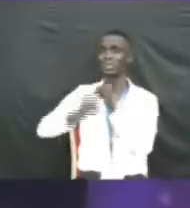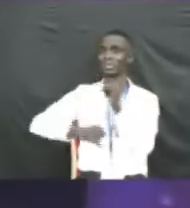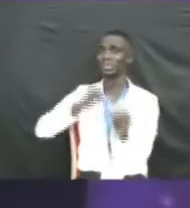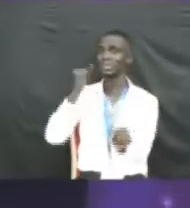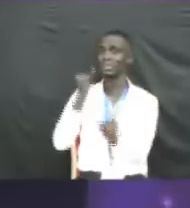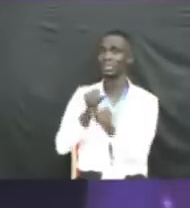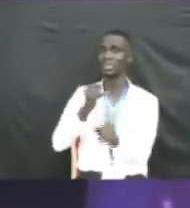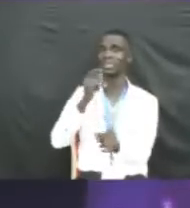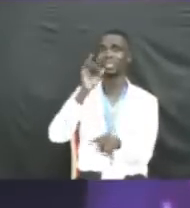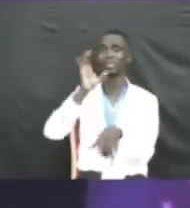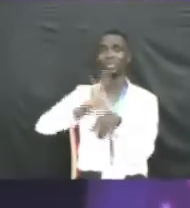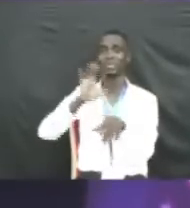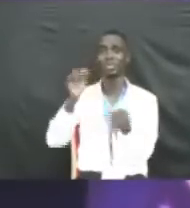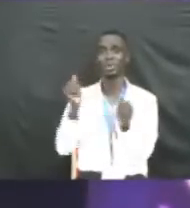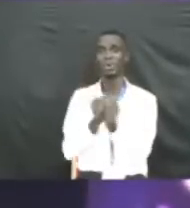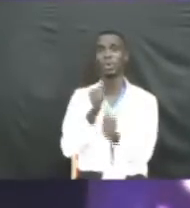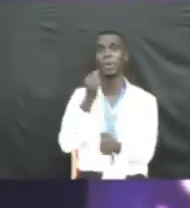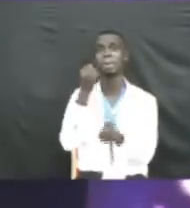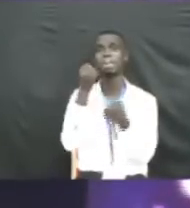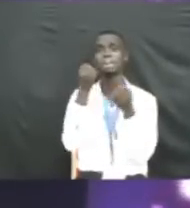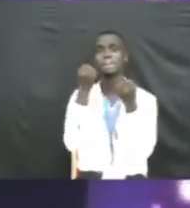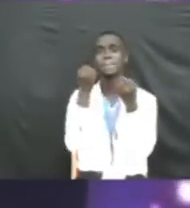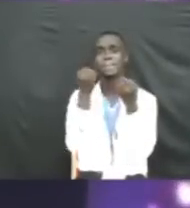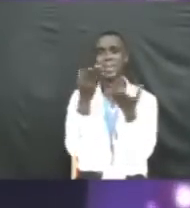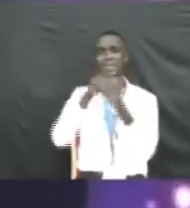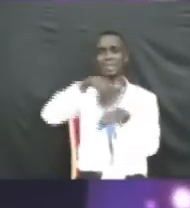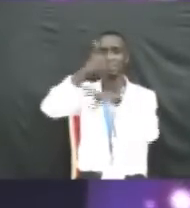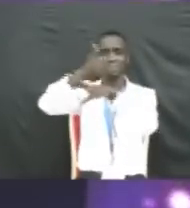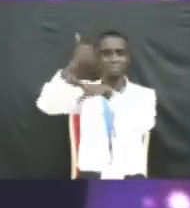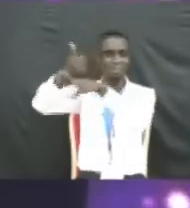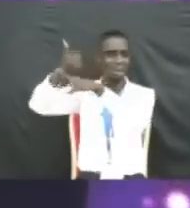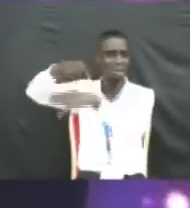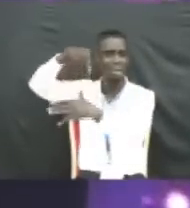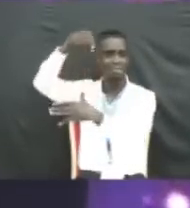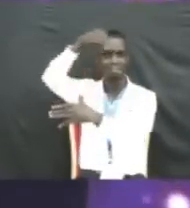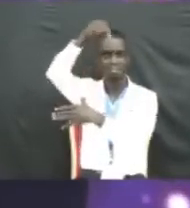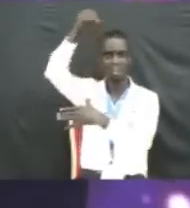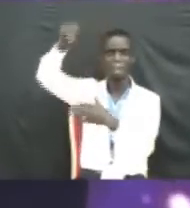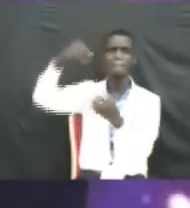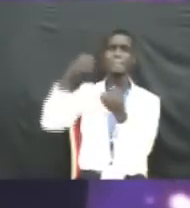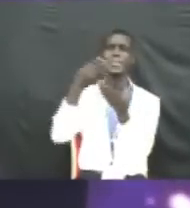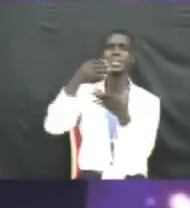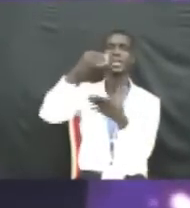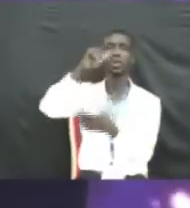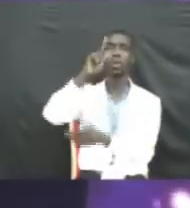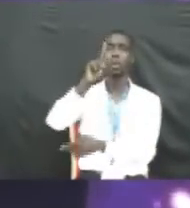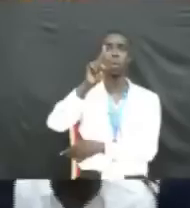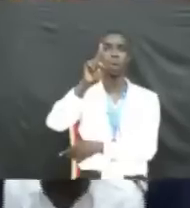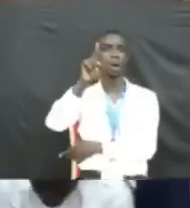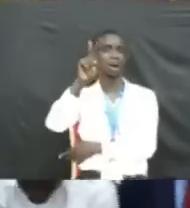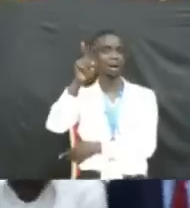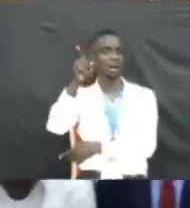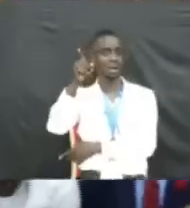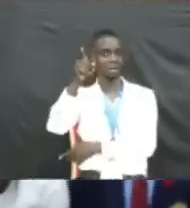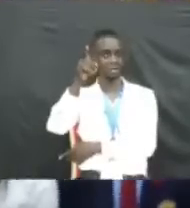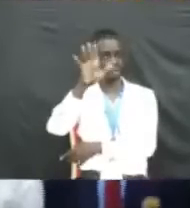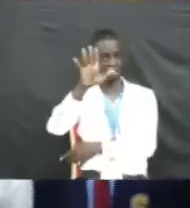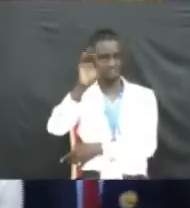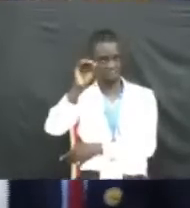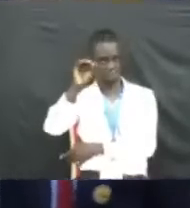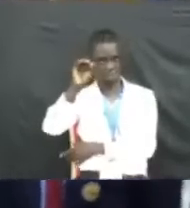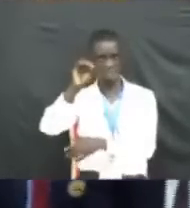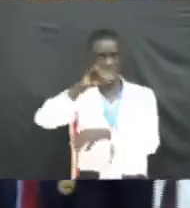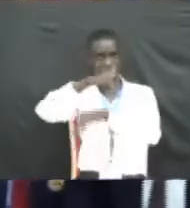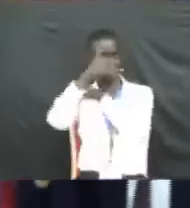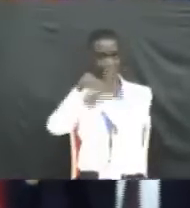church with presence in over 150 other nations outside Ghana.